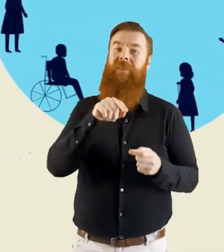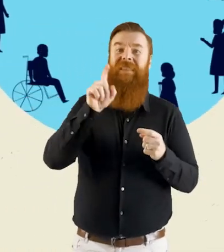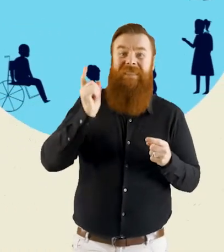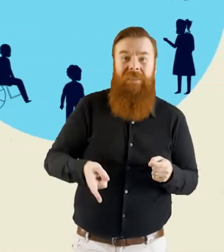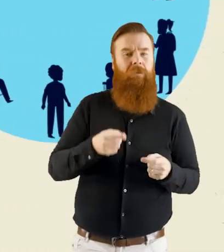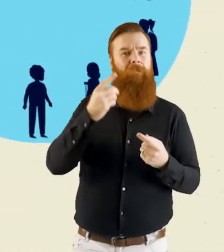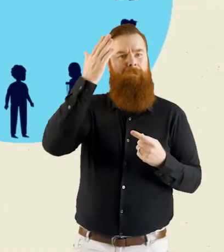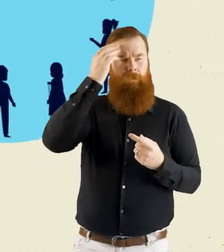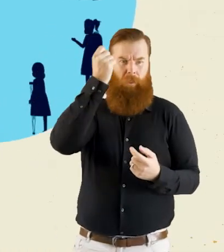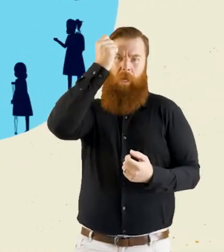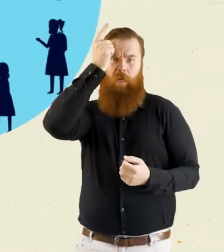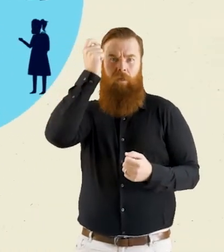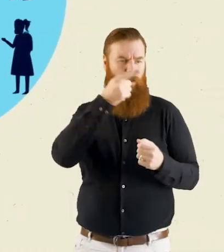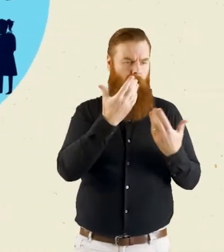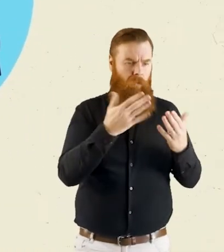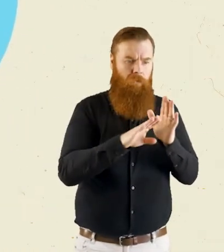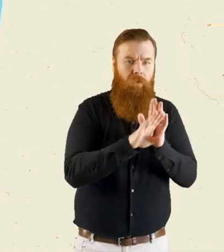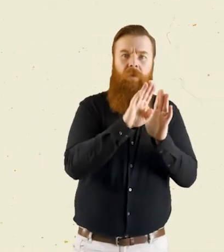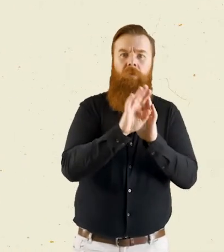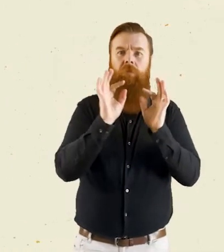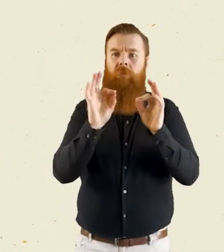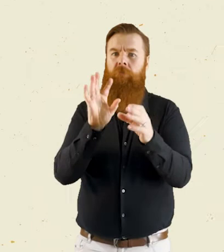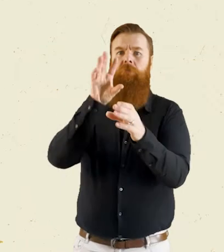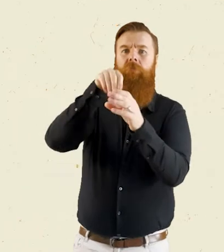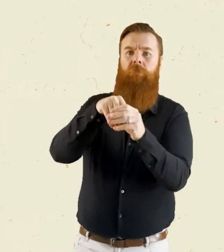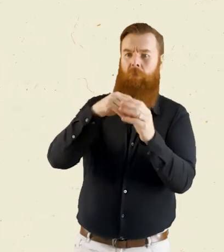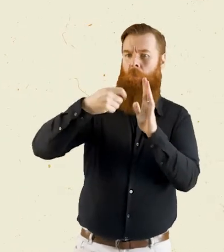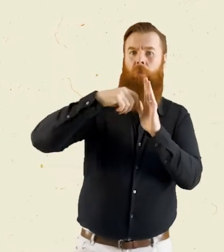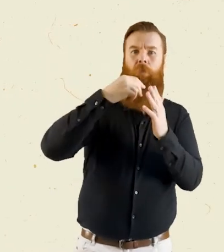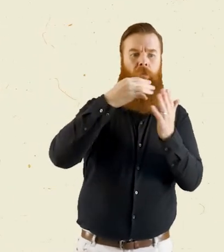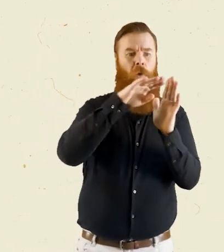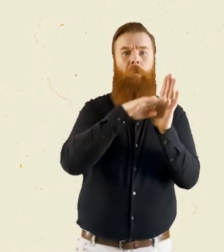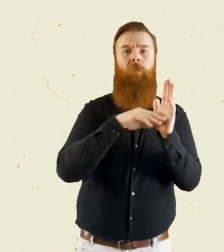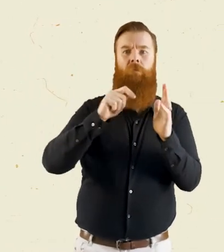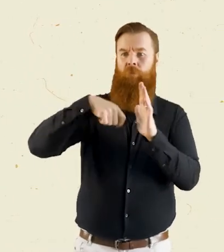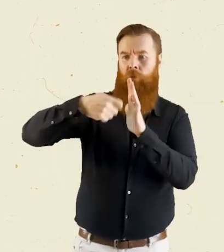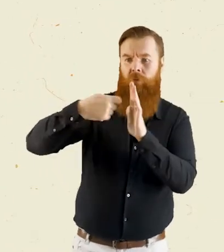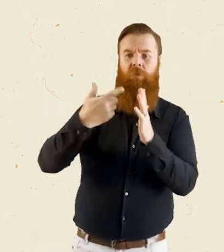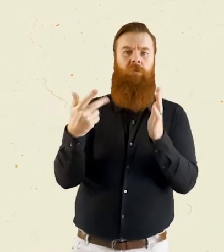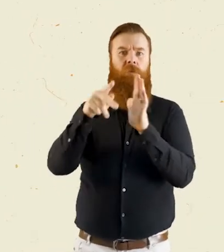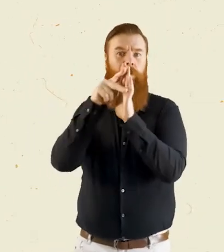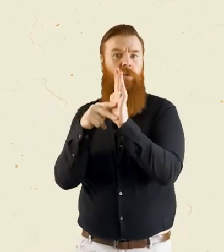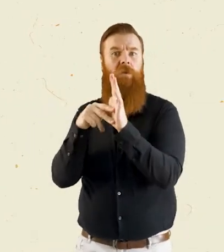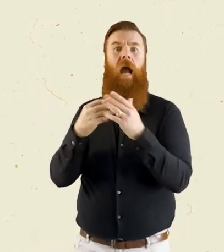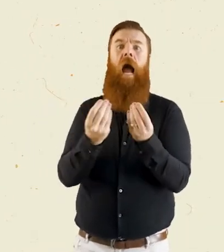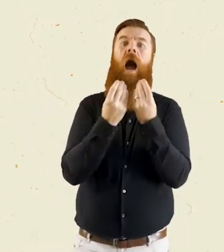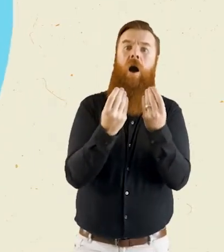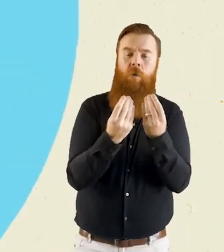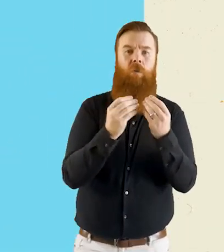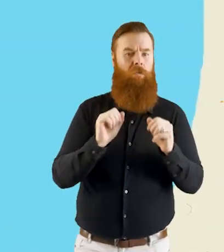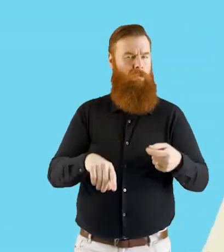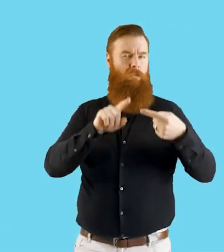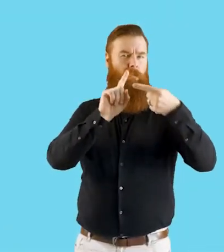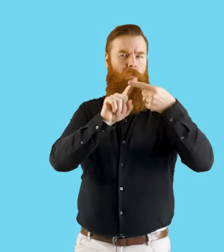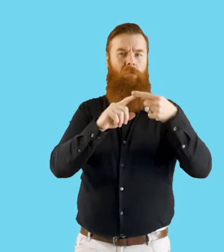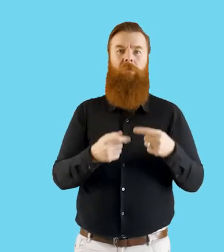disabilities in order to design coherent and relevant inclusive education programs or policies. To do this, 2 things